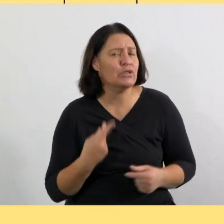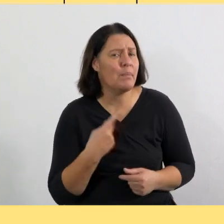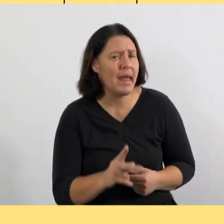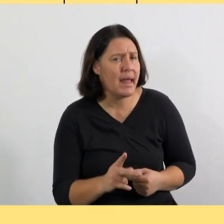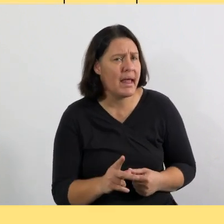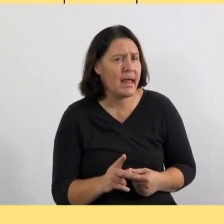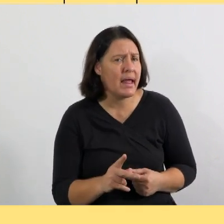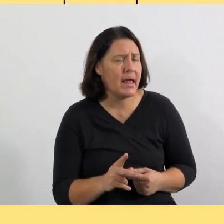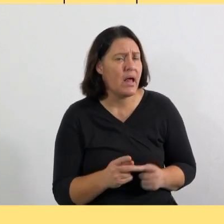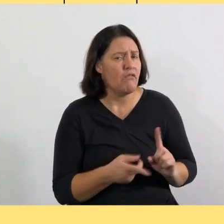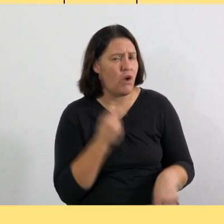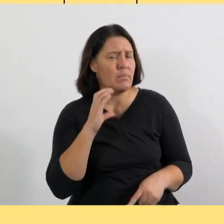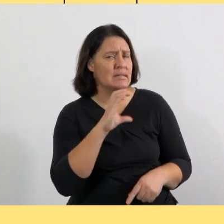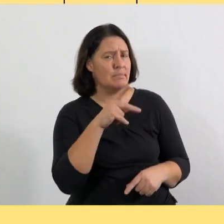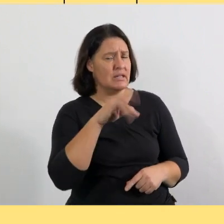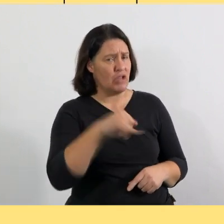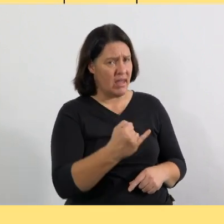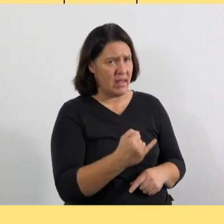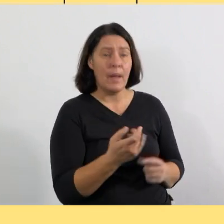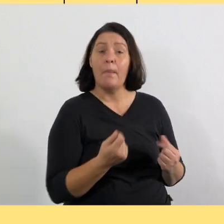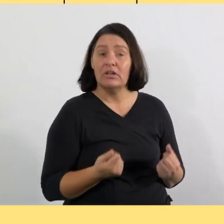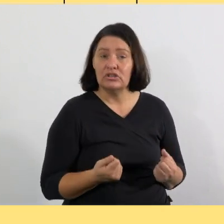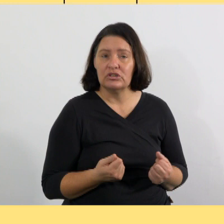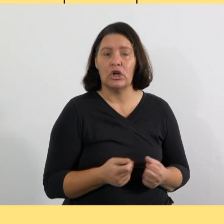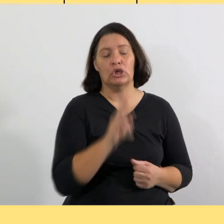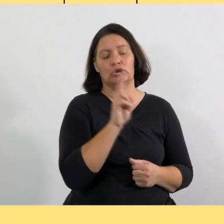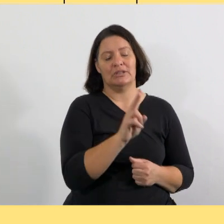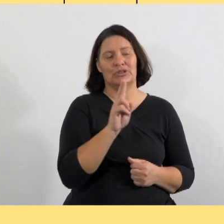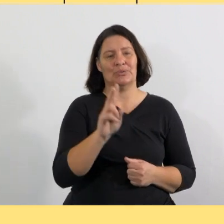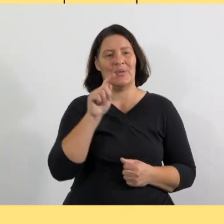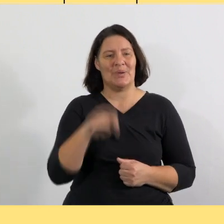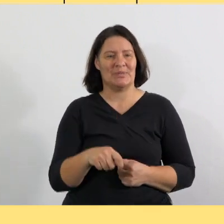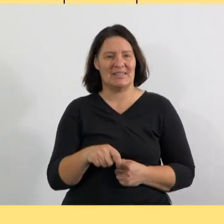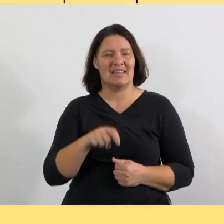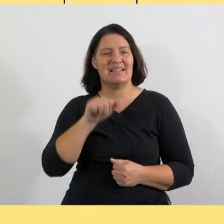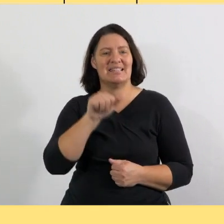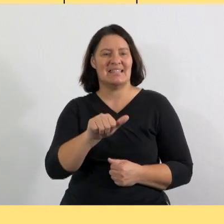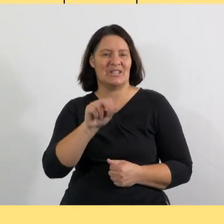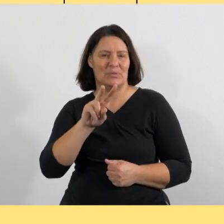much did we pay? From the CPJ, we have paid